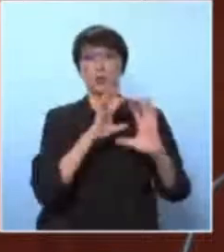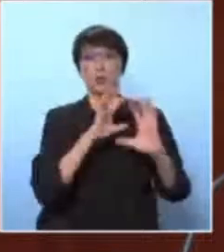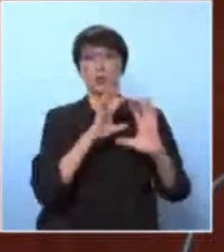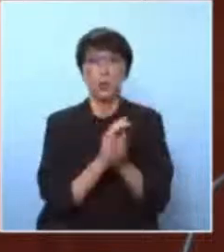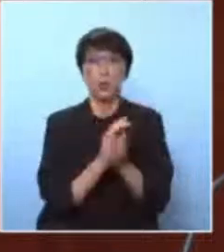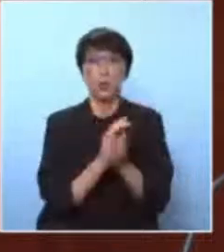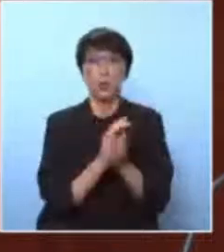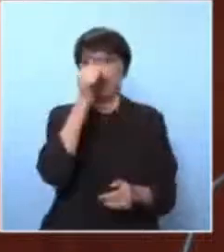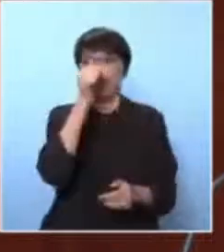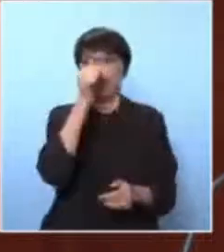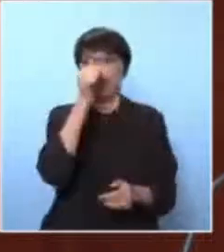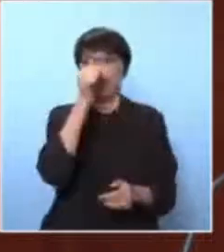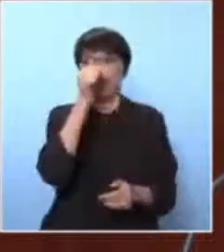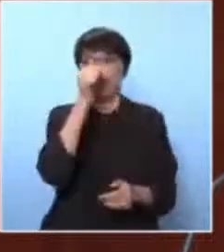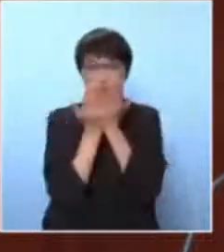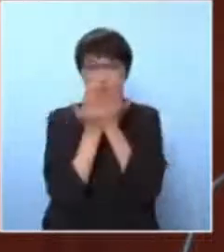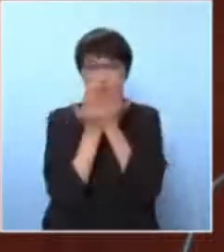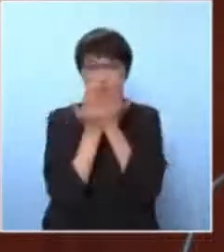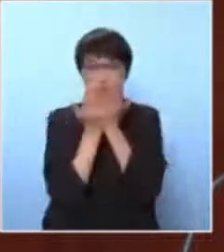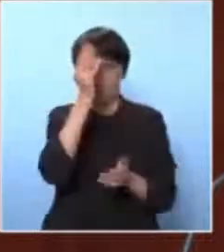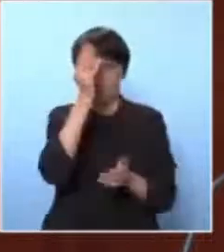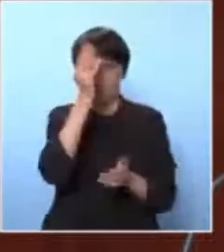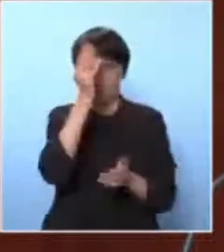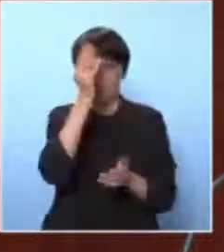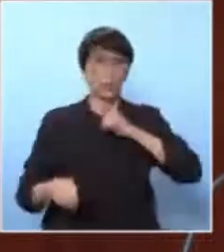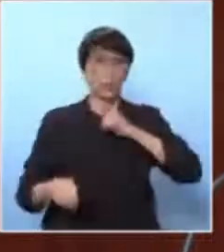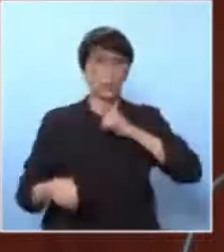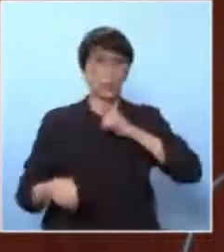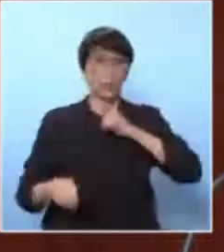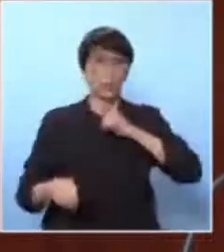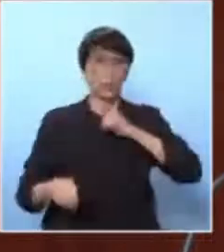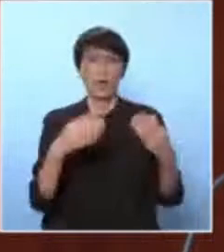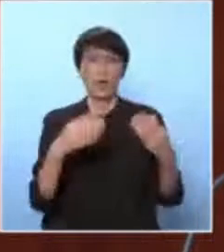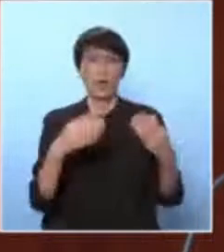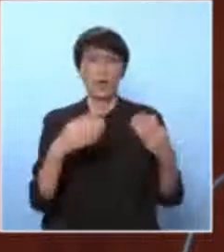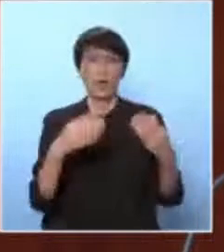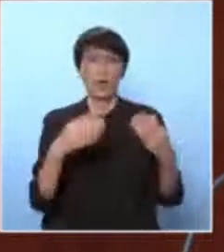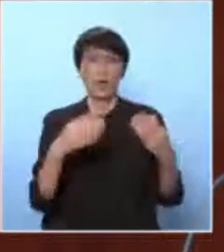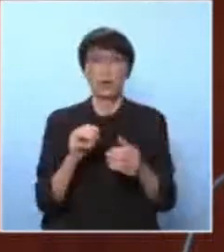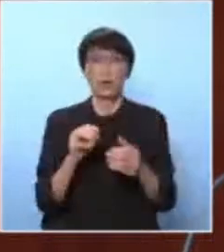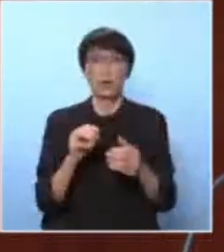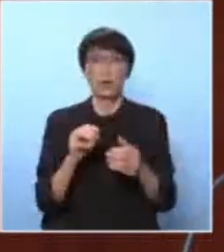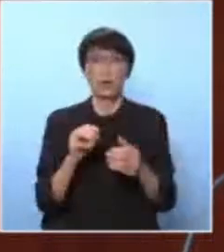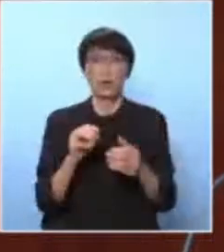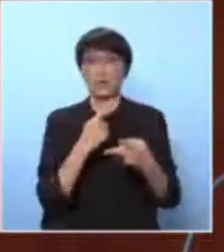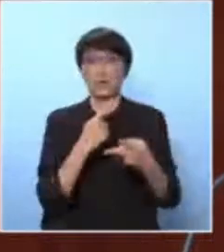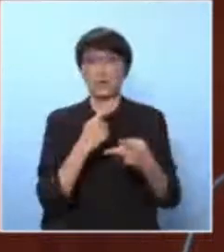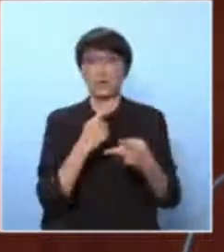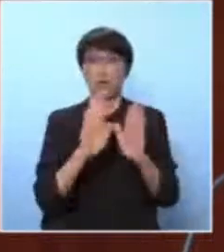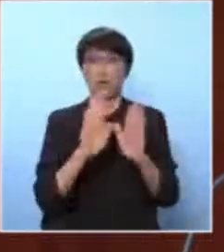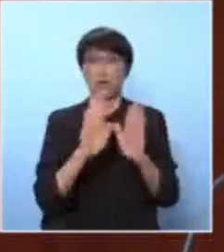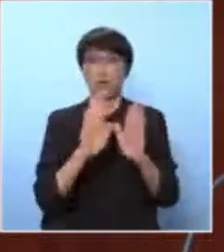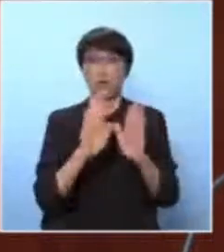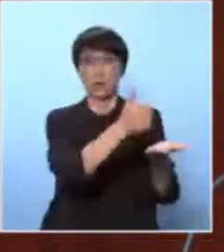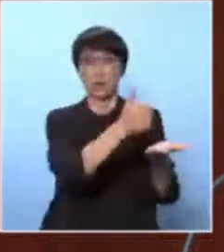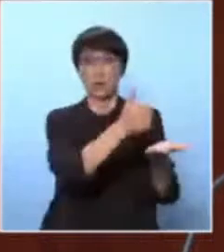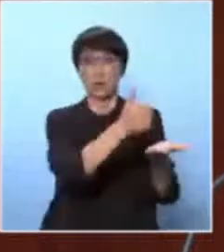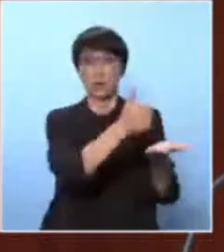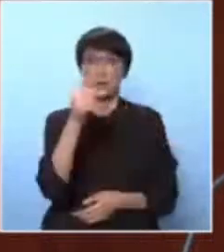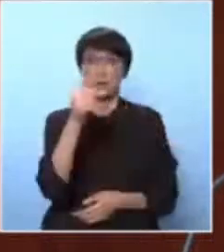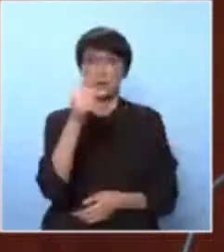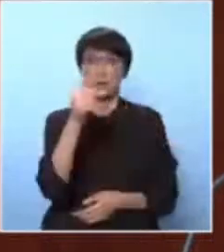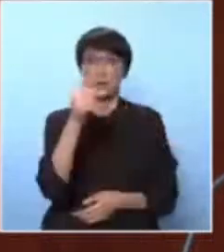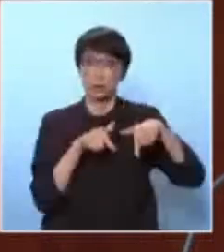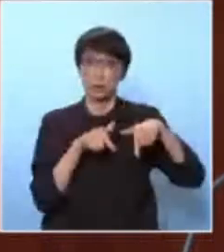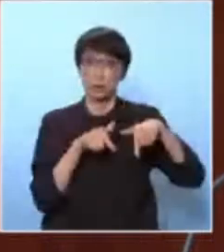classes, integration programs, counseling services, etc. Each of the centers will be invited to set up one EM